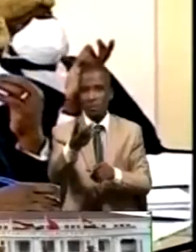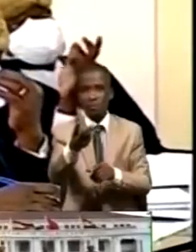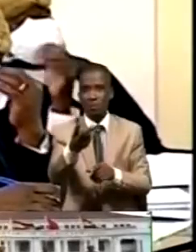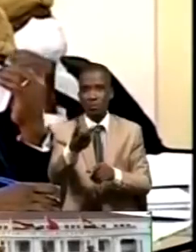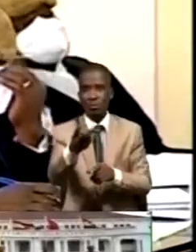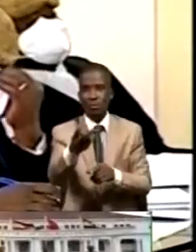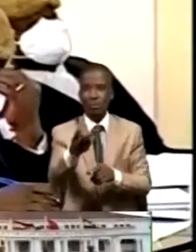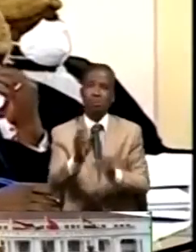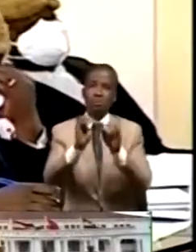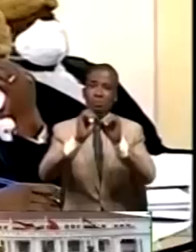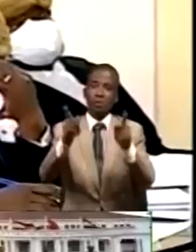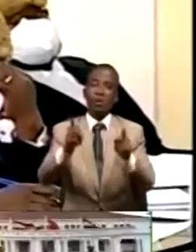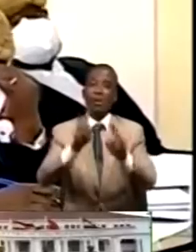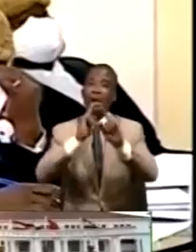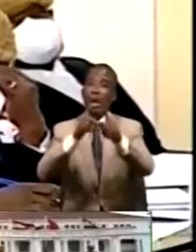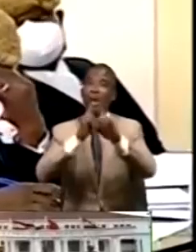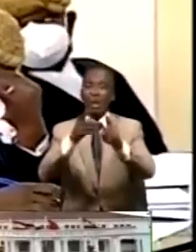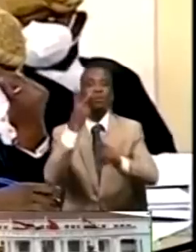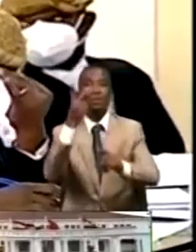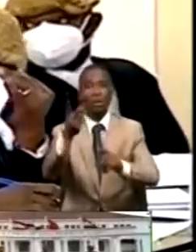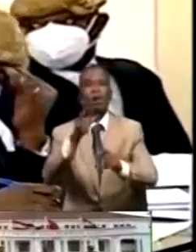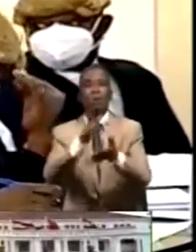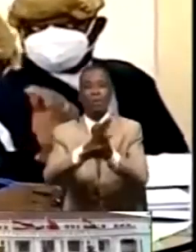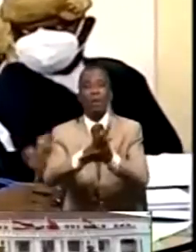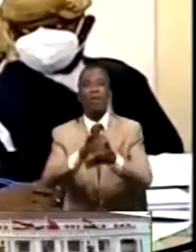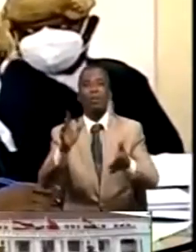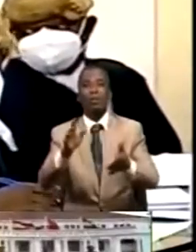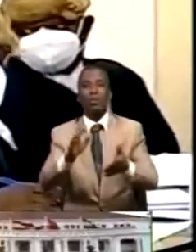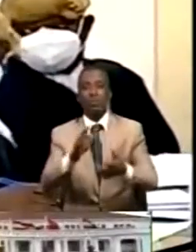Now, I believe that you answered that you had seen the form.